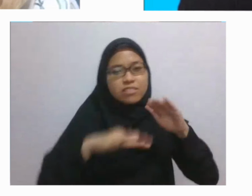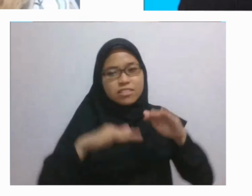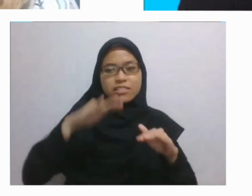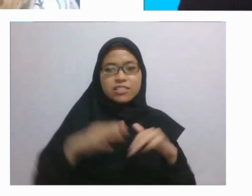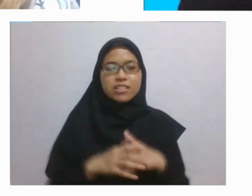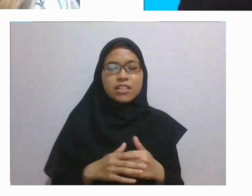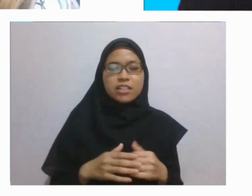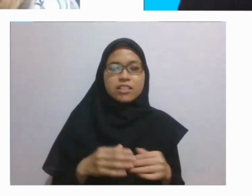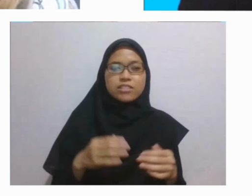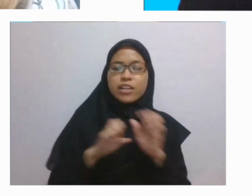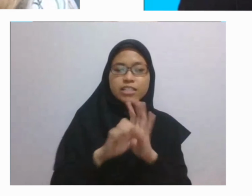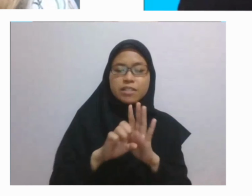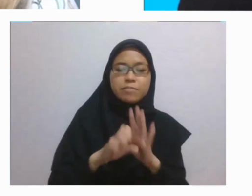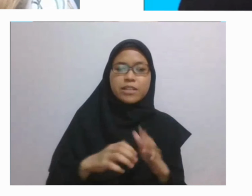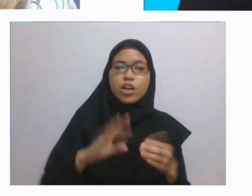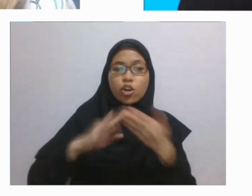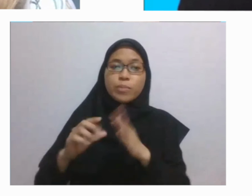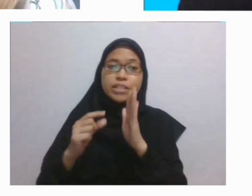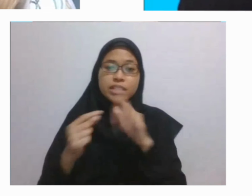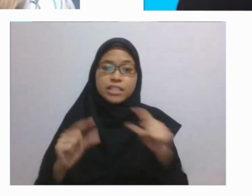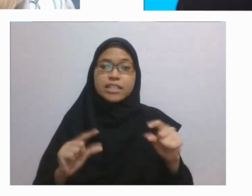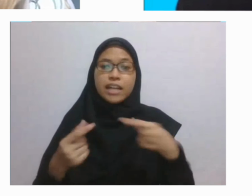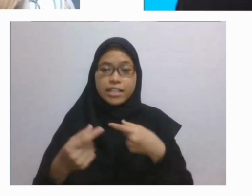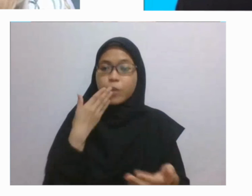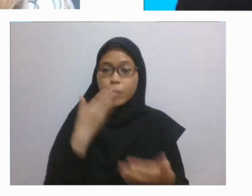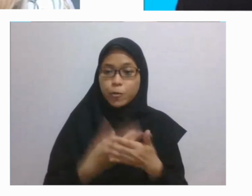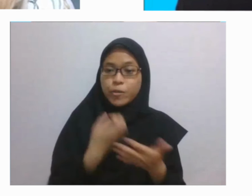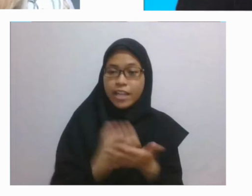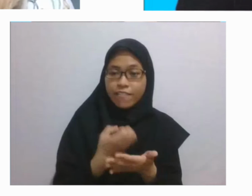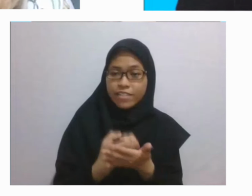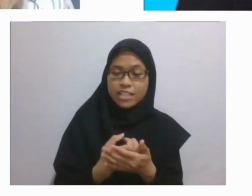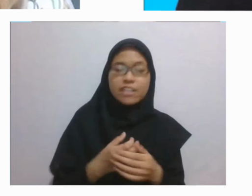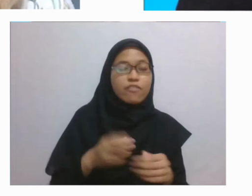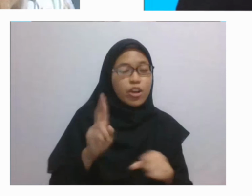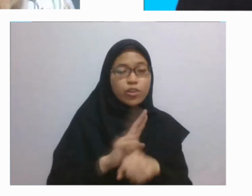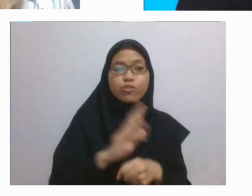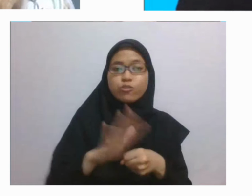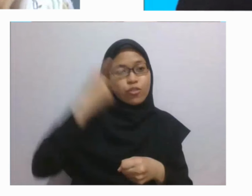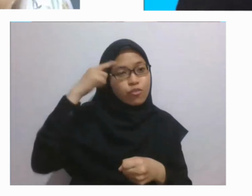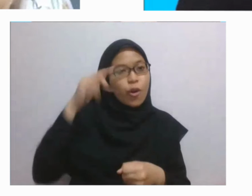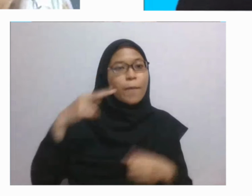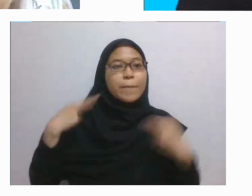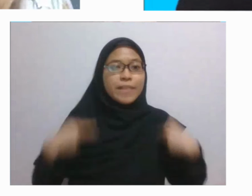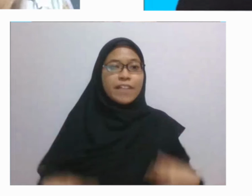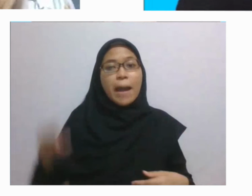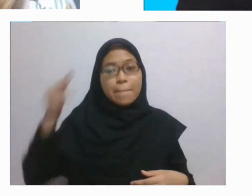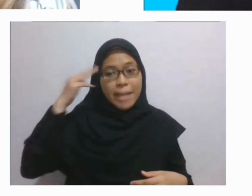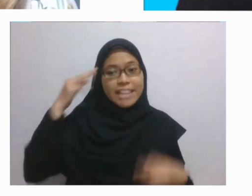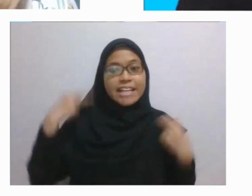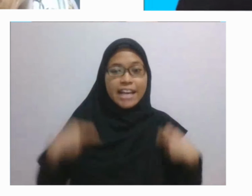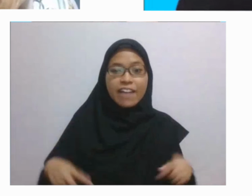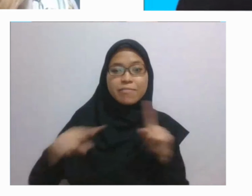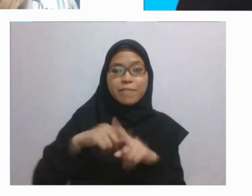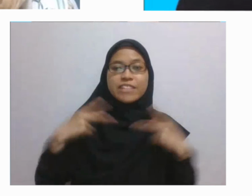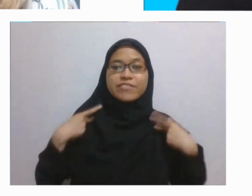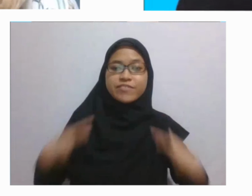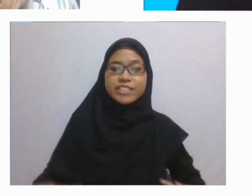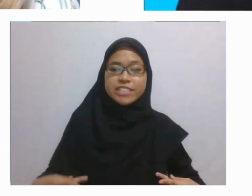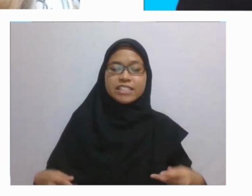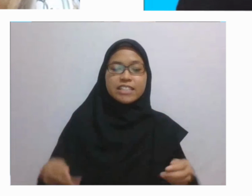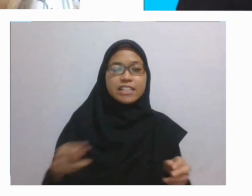example, community gardens, there's very good evidence that they're really useful for health and both mental health and physical health, for